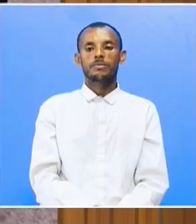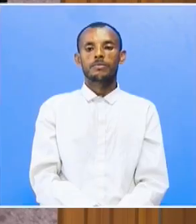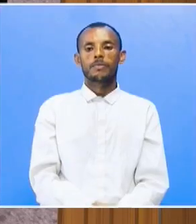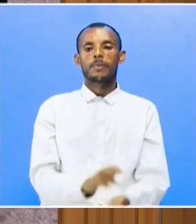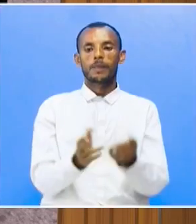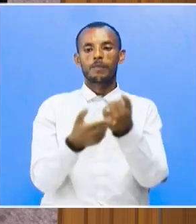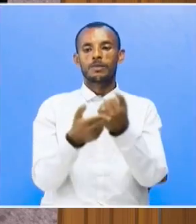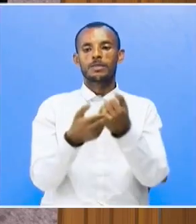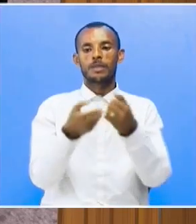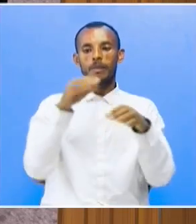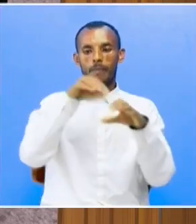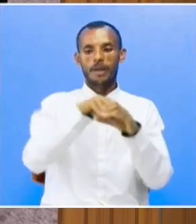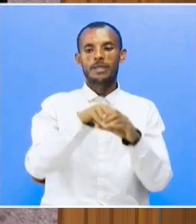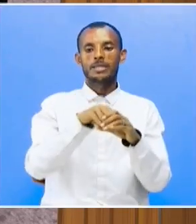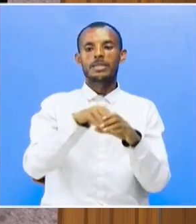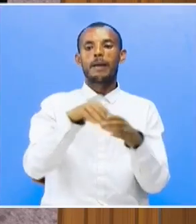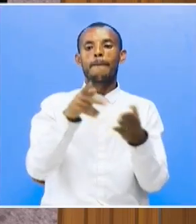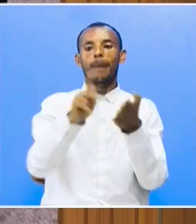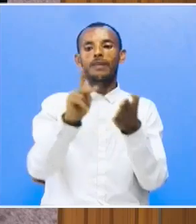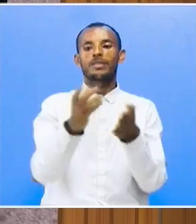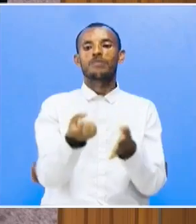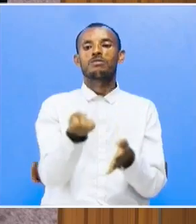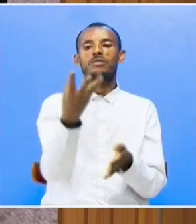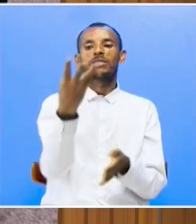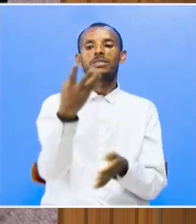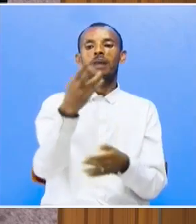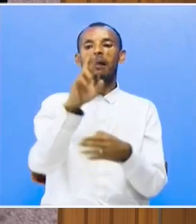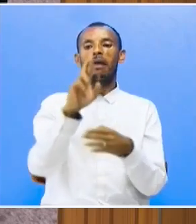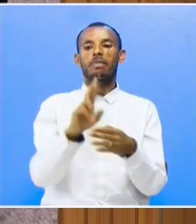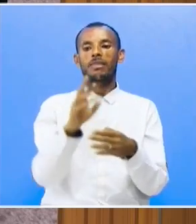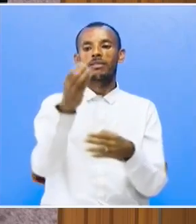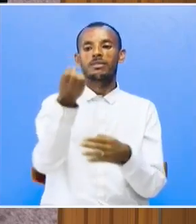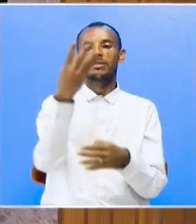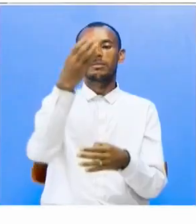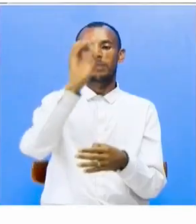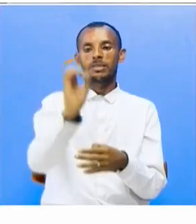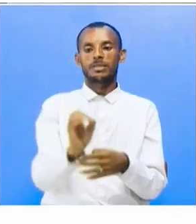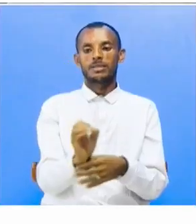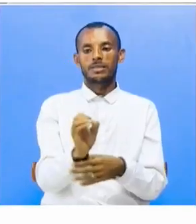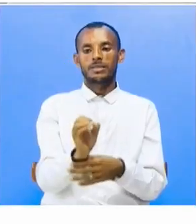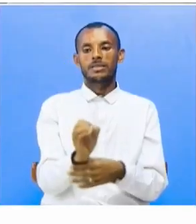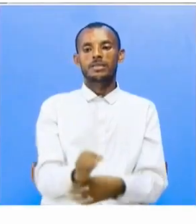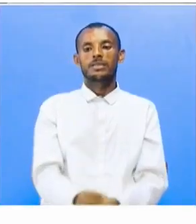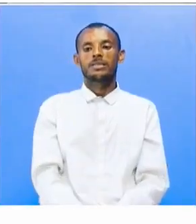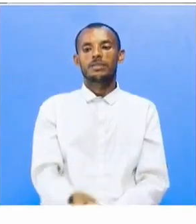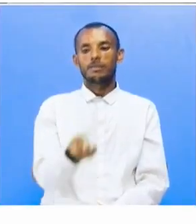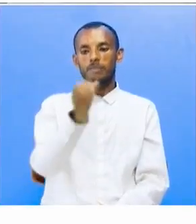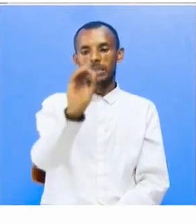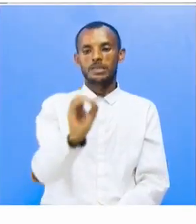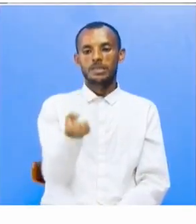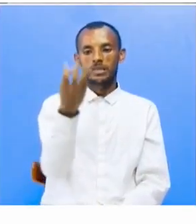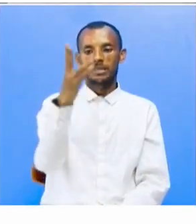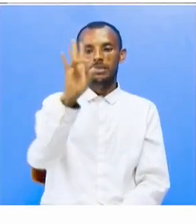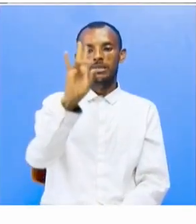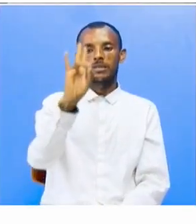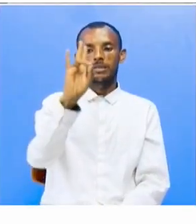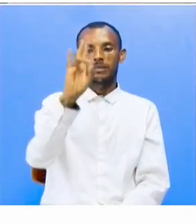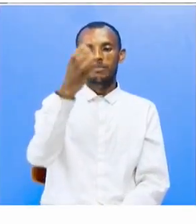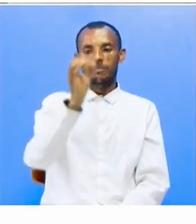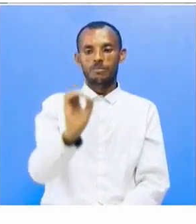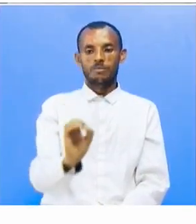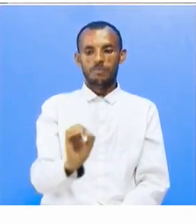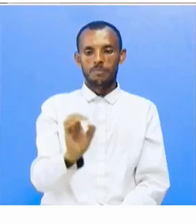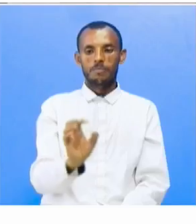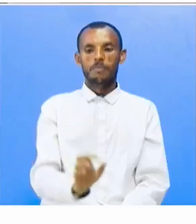Deposit in a bank. The bank pays you interest rate of 7%. So the interest rate is